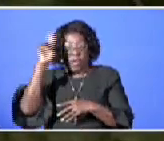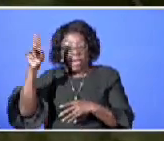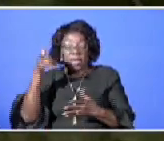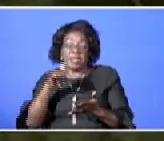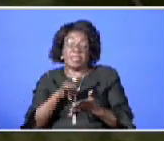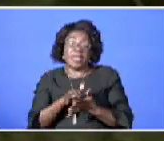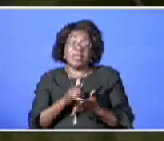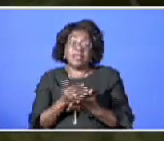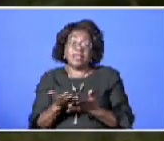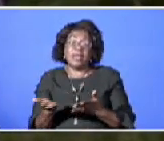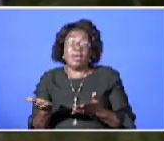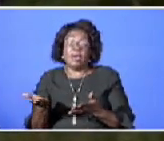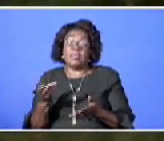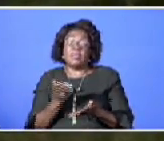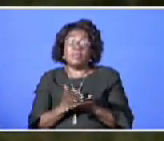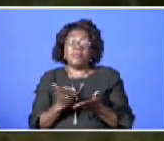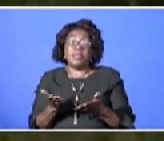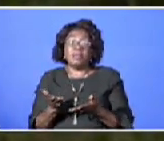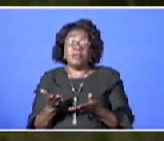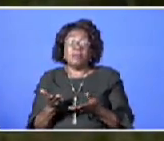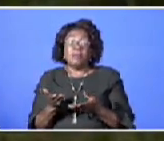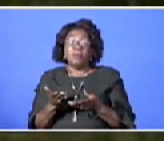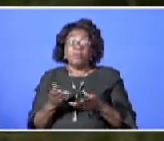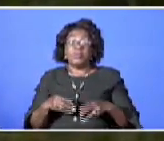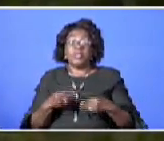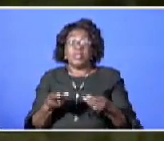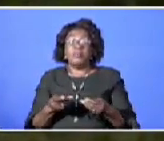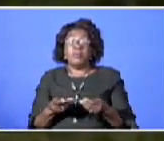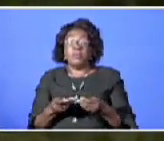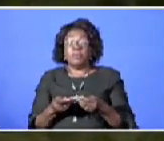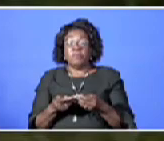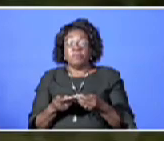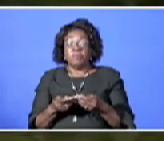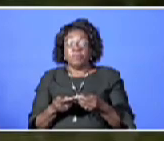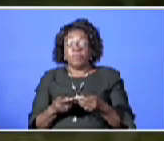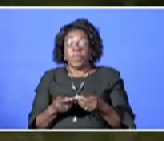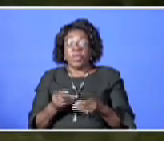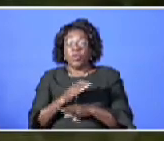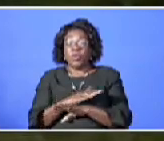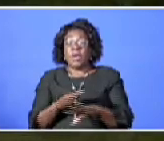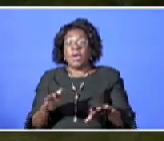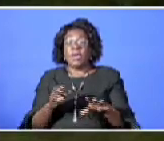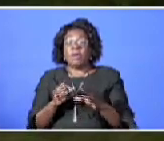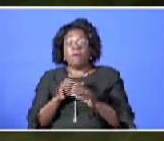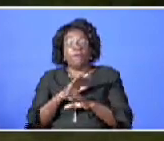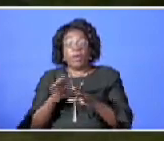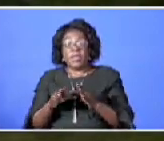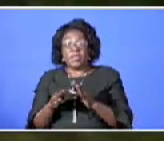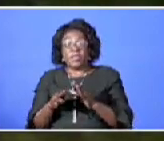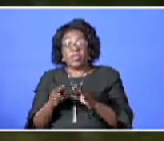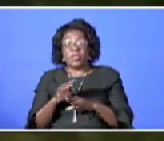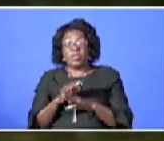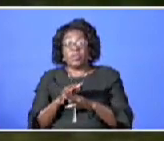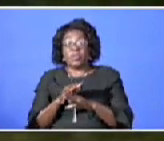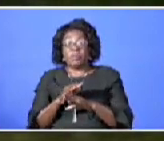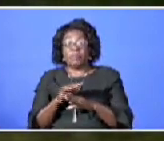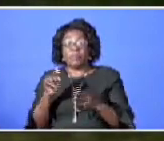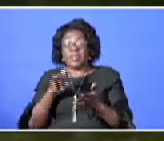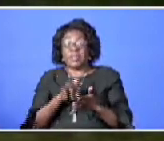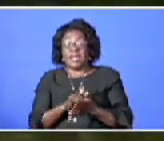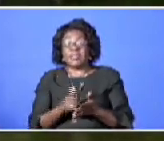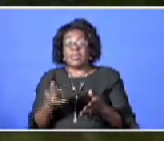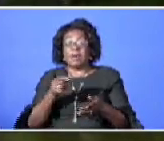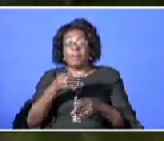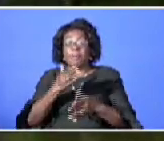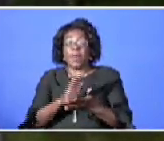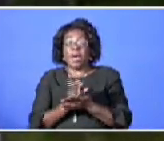uncertainties of life can at any time present themselves full frontal, you can't avoid it, you can't turn to the left or to the right, but that's a part of your